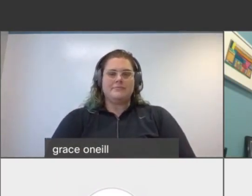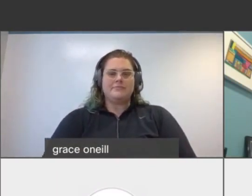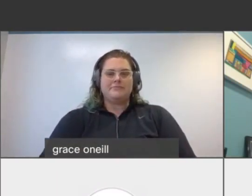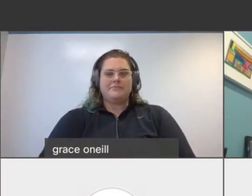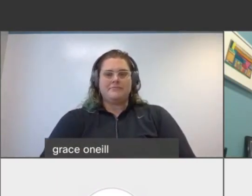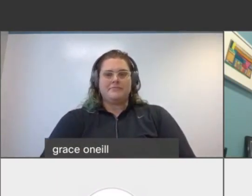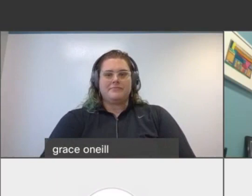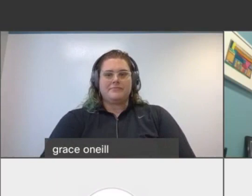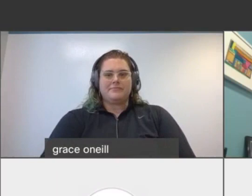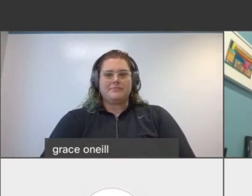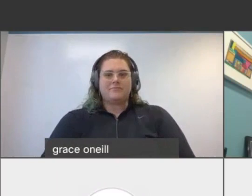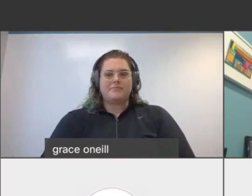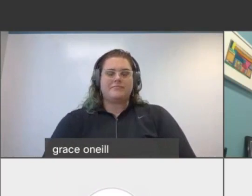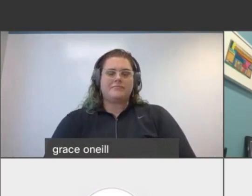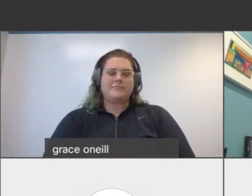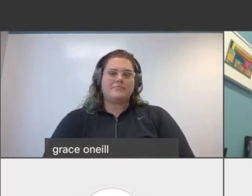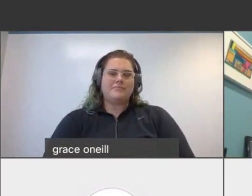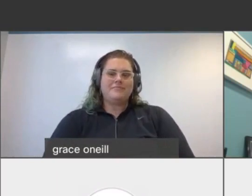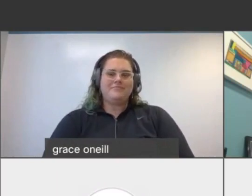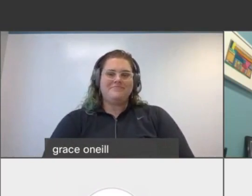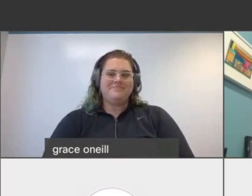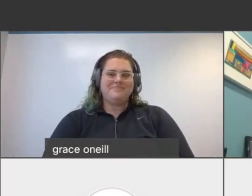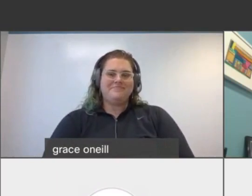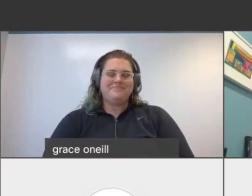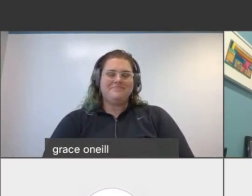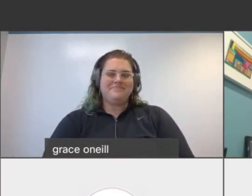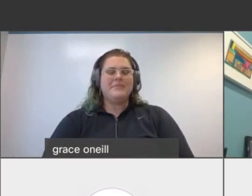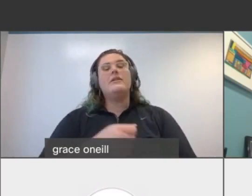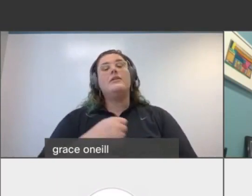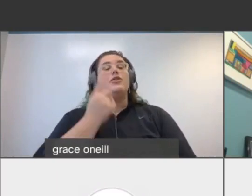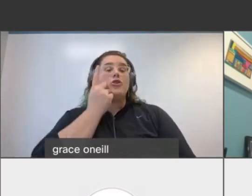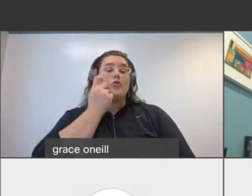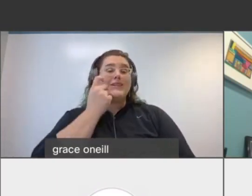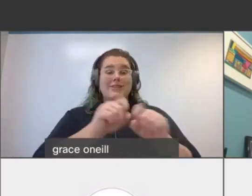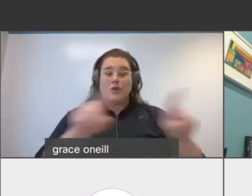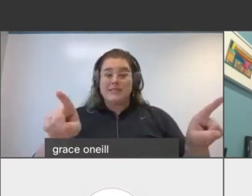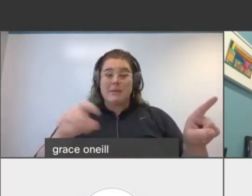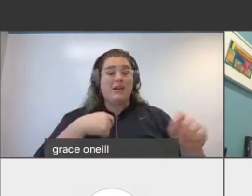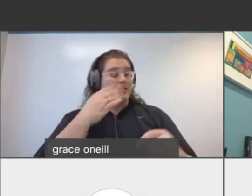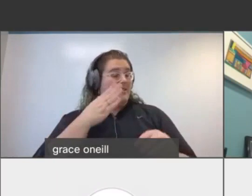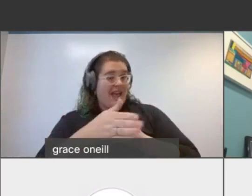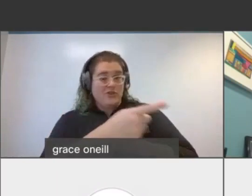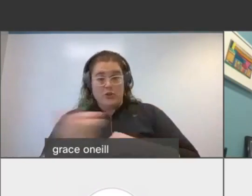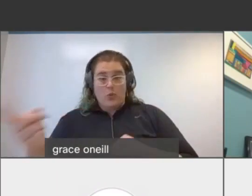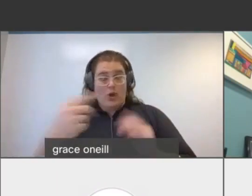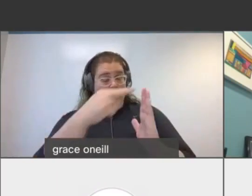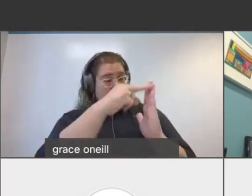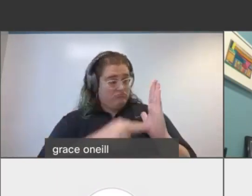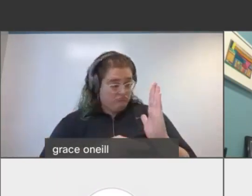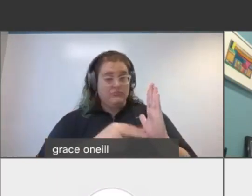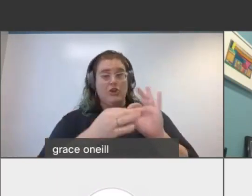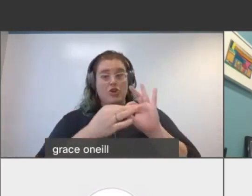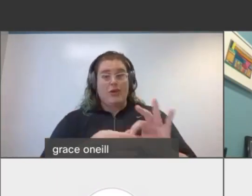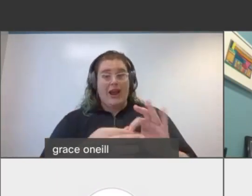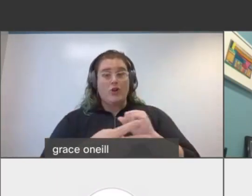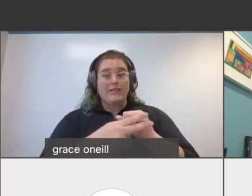So any questions that people have after reviewing the most recent transmittal regarding retainer payments,